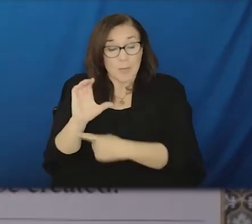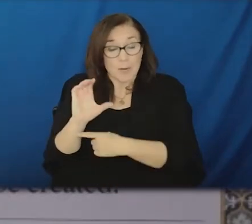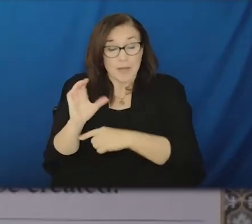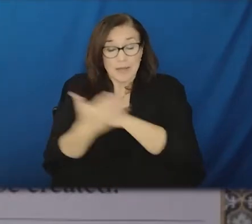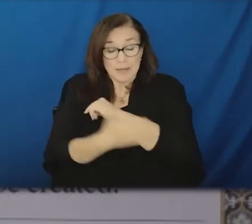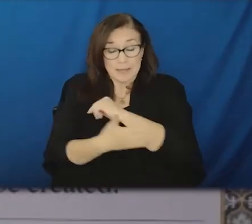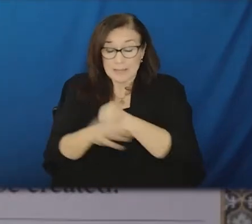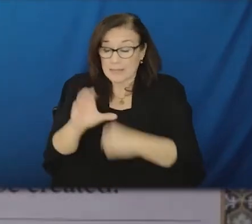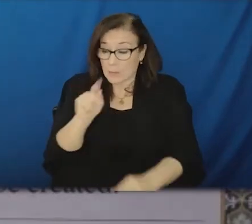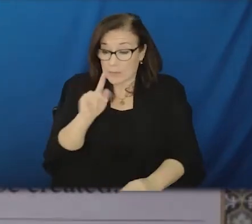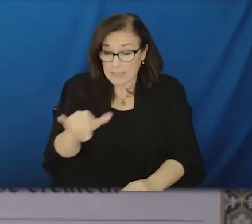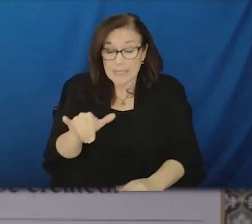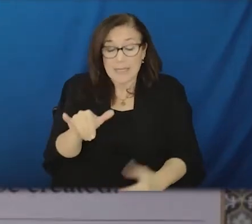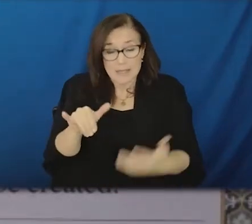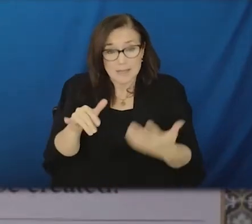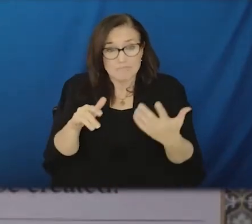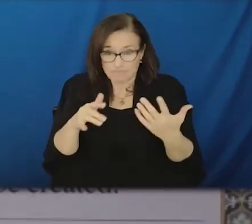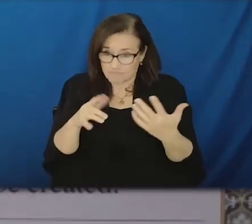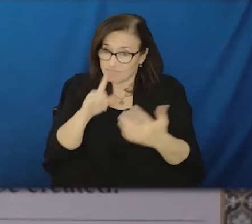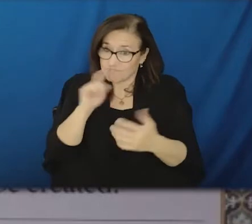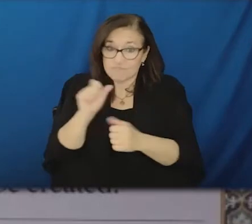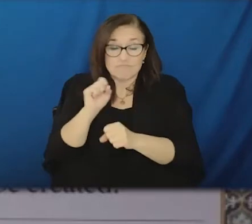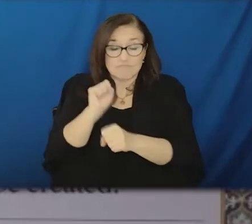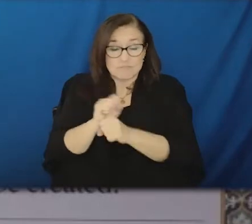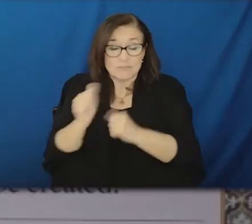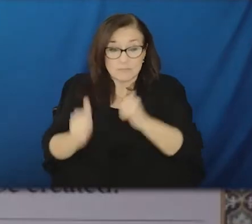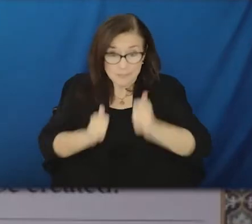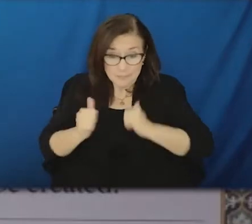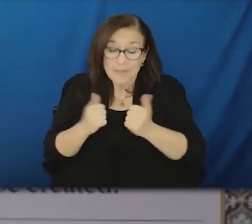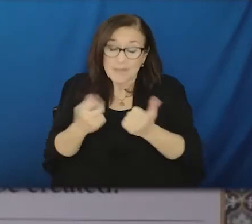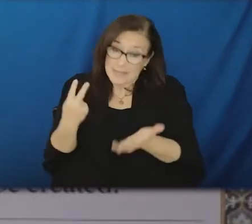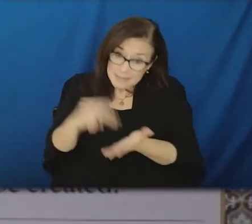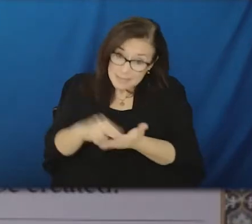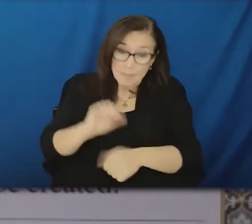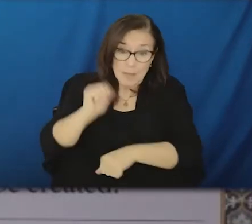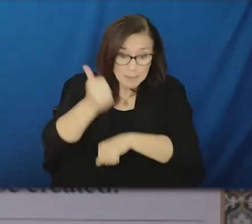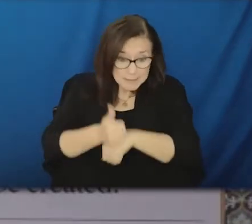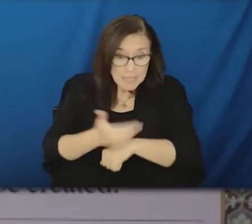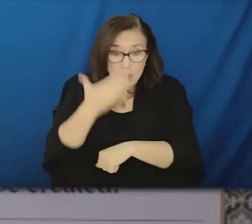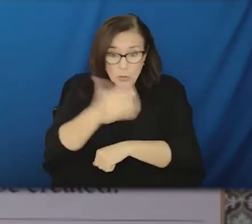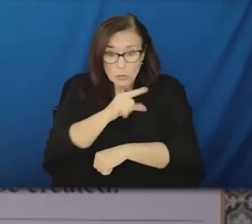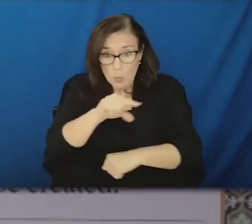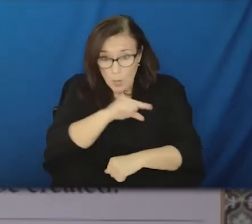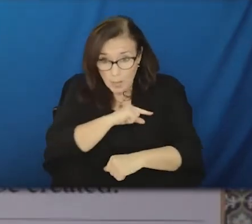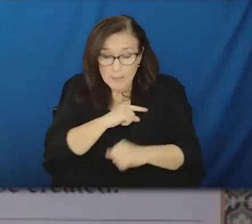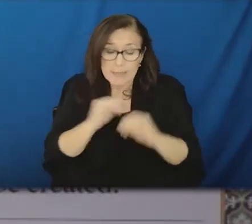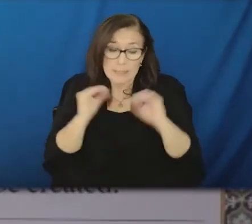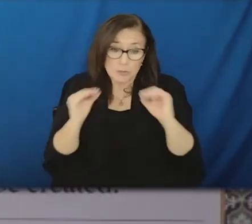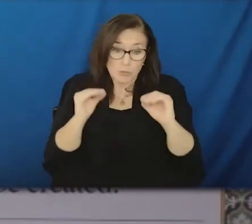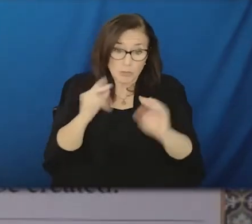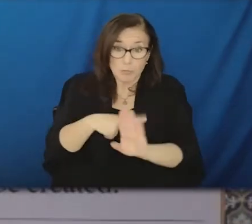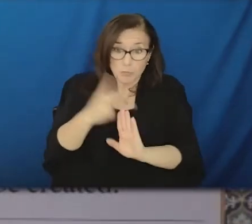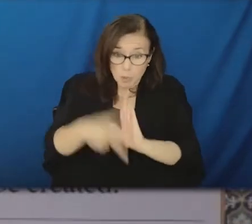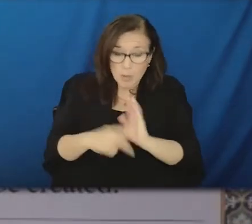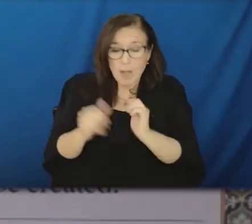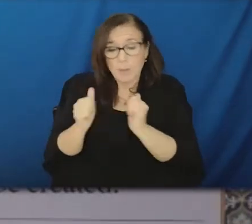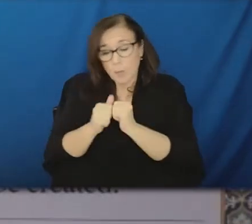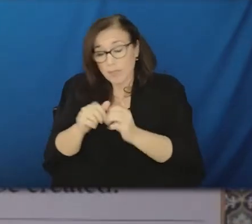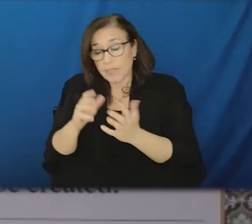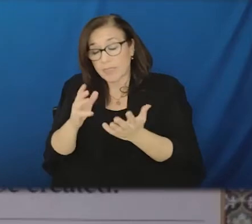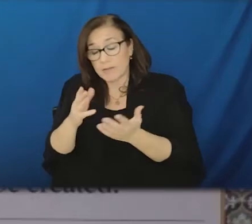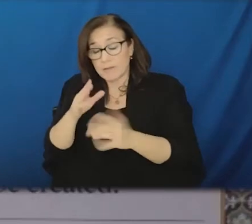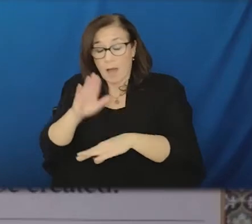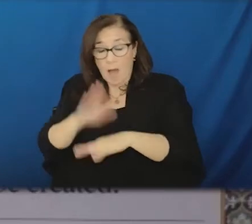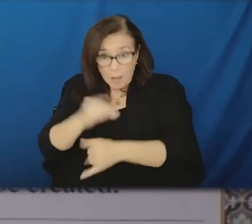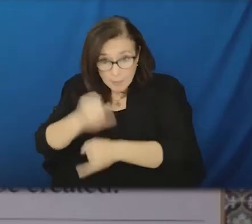now focus on implementing a quality instructional program and activities in hybrid and providing an outstanding summer